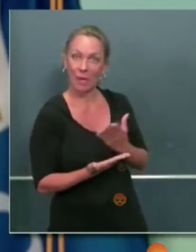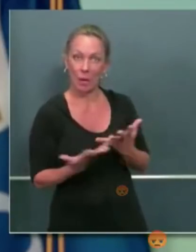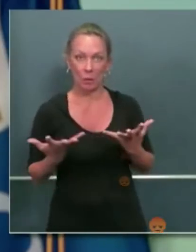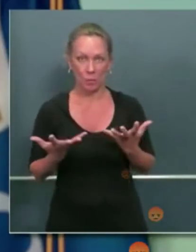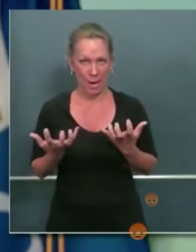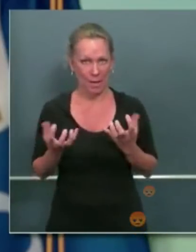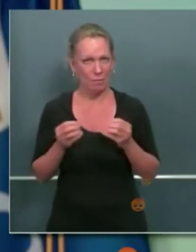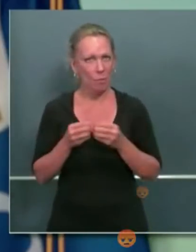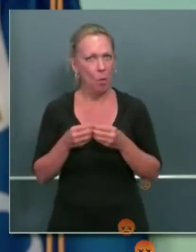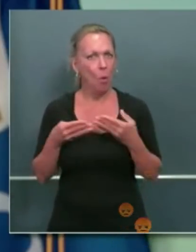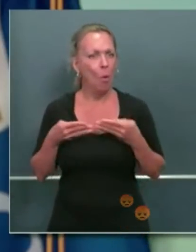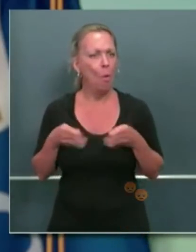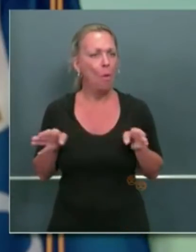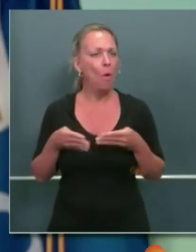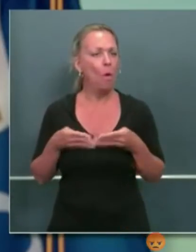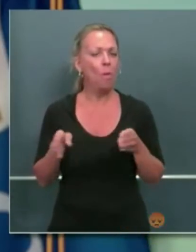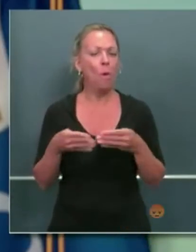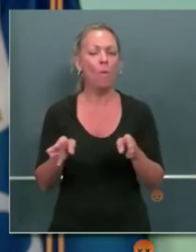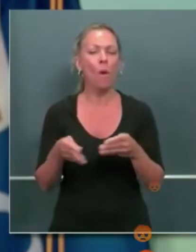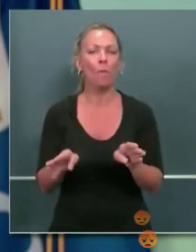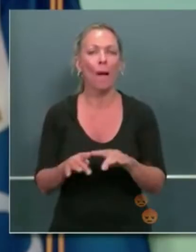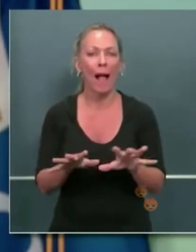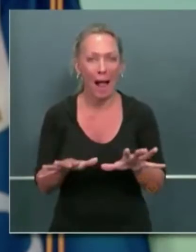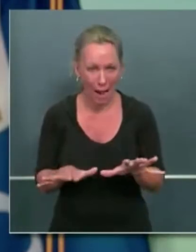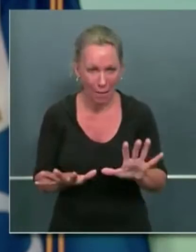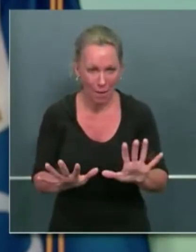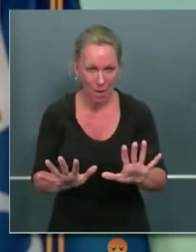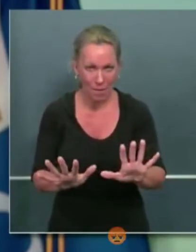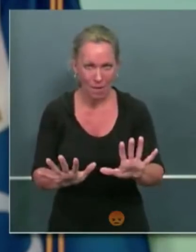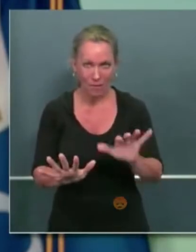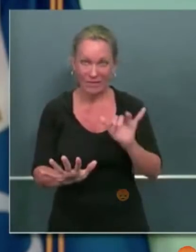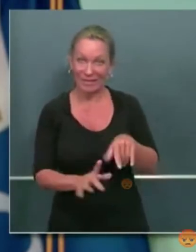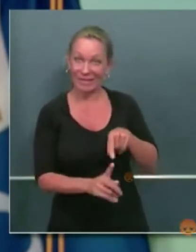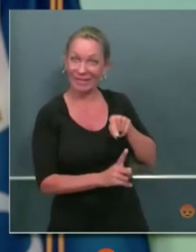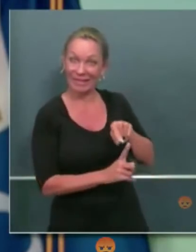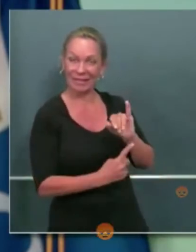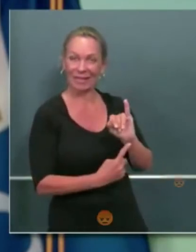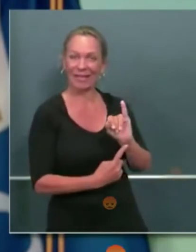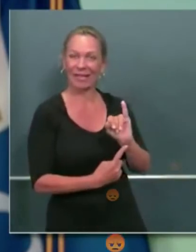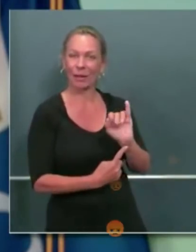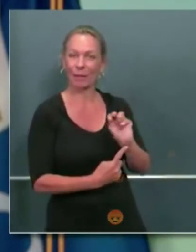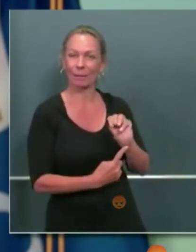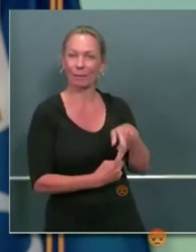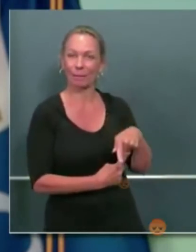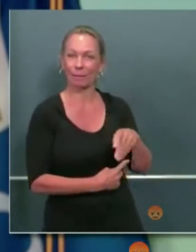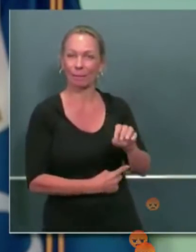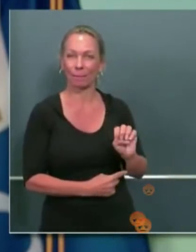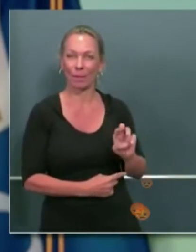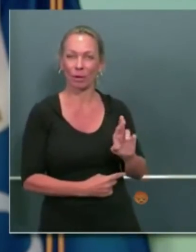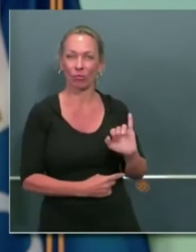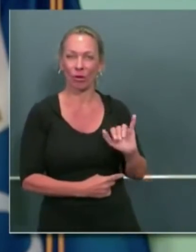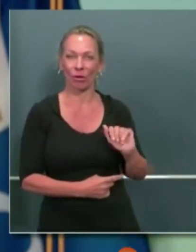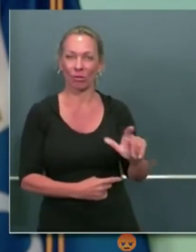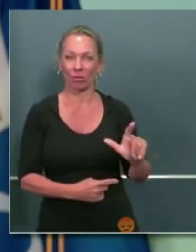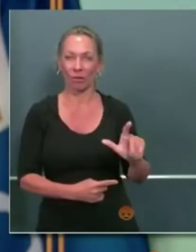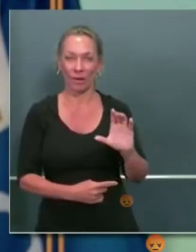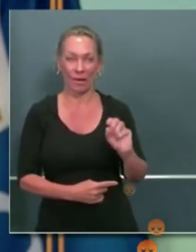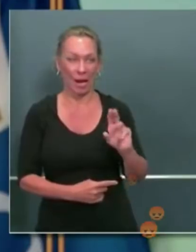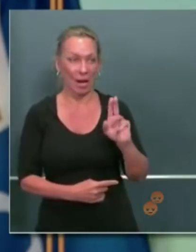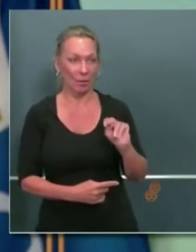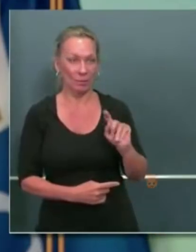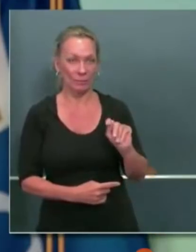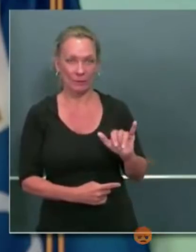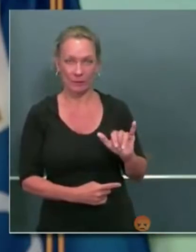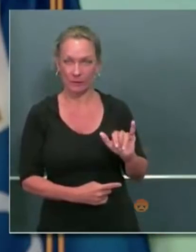được they chấp nhận đó, thì cái giai can đoạn 4 đó mitigate the spread of the chưa virus được and chấp also nhận ở protect their California. citizens if indeed there was a surge. On Friday,